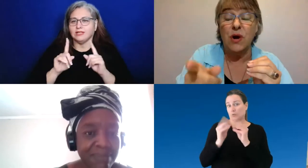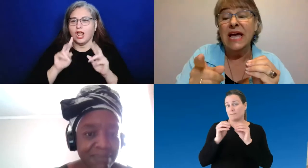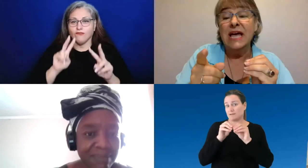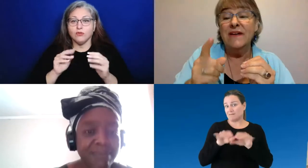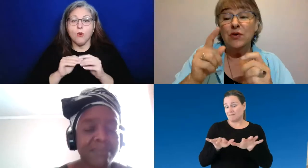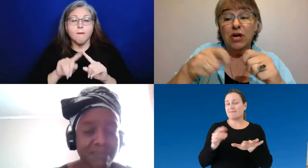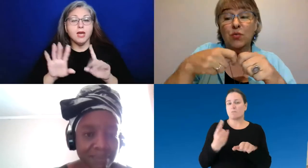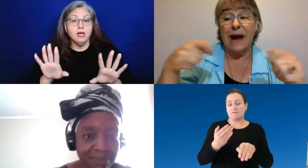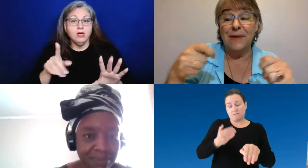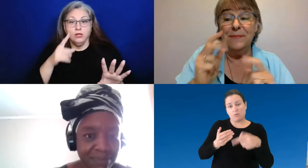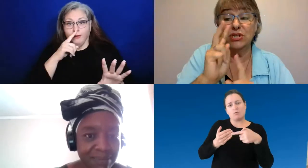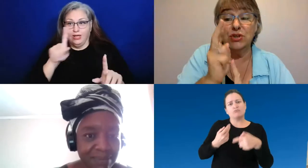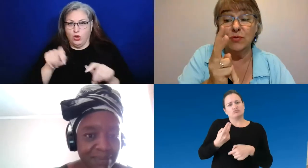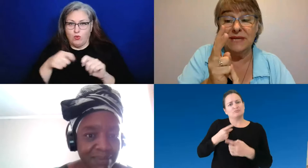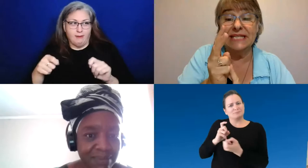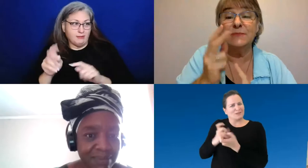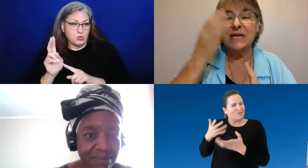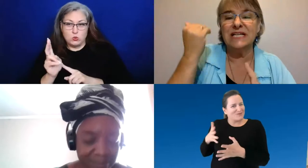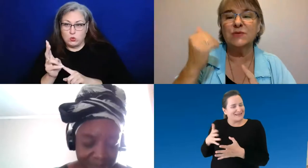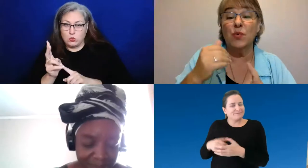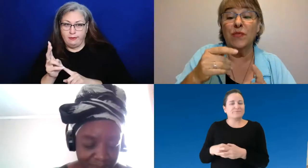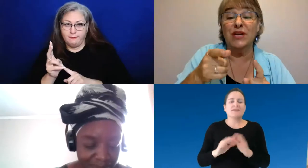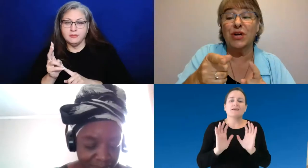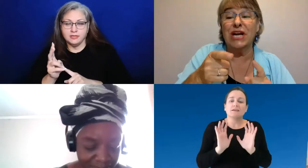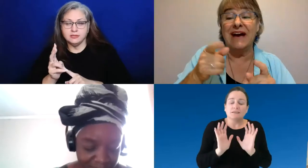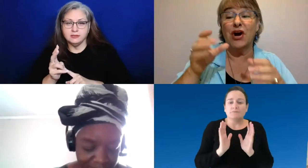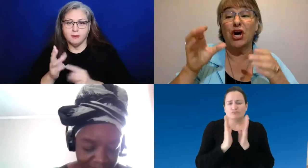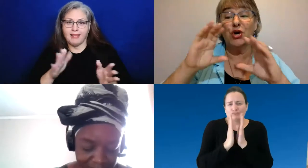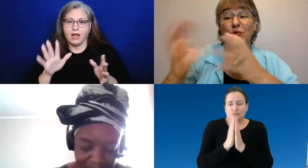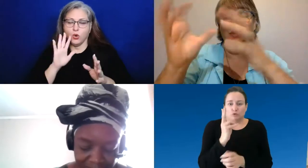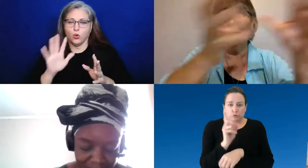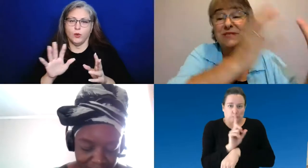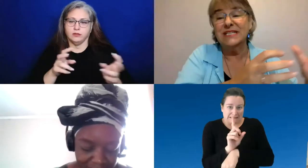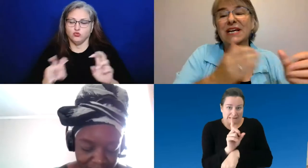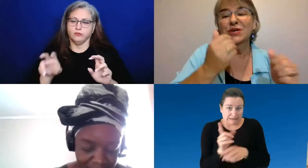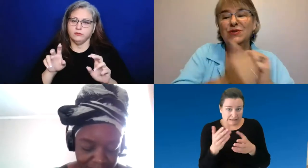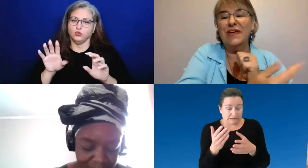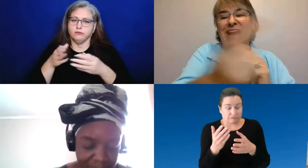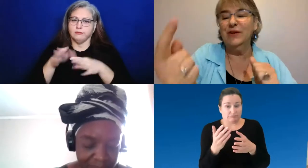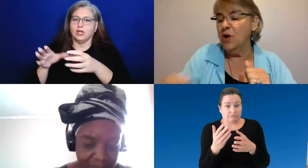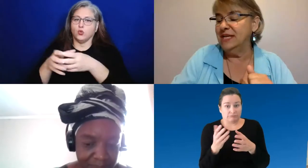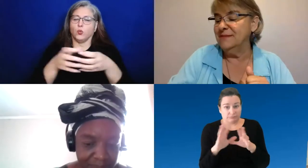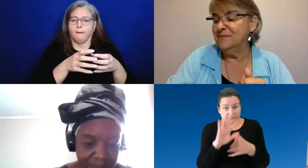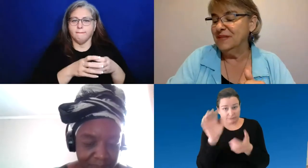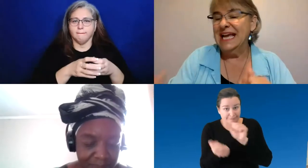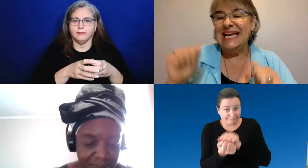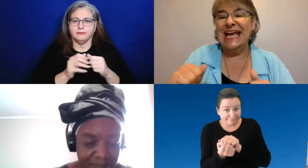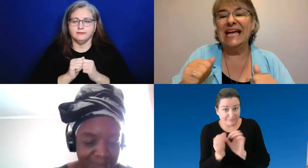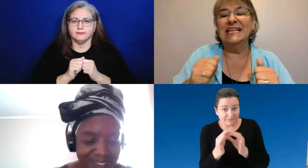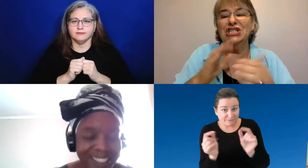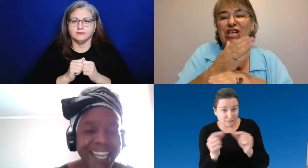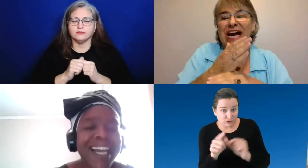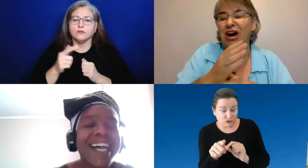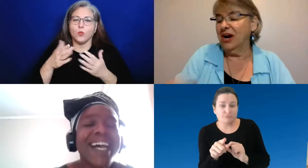more. So if you can wrap up in 2 minutes, because then we're gonna have our groups, so that everyone